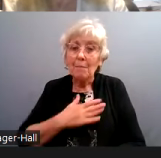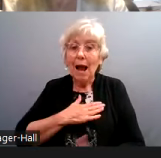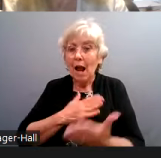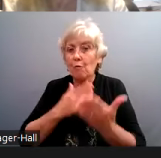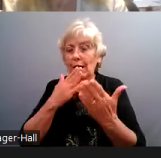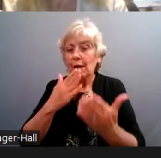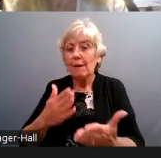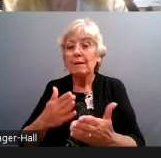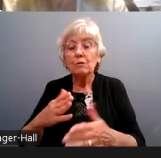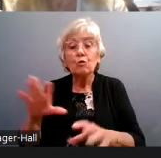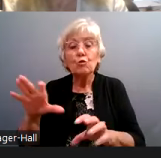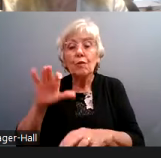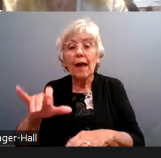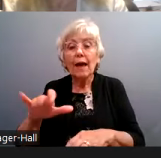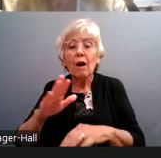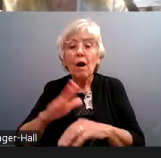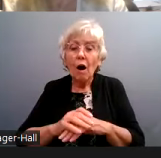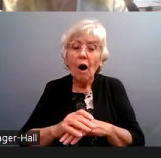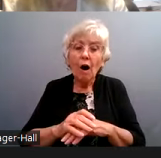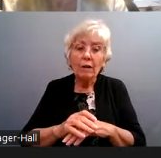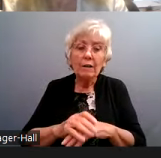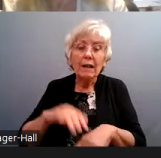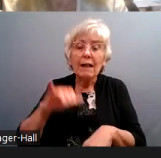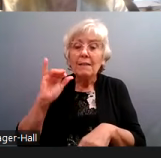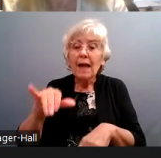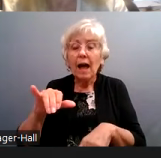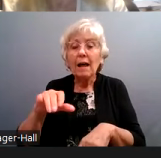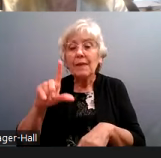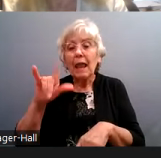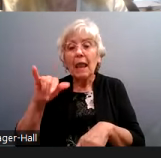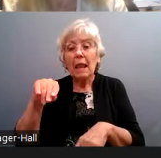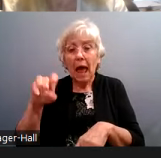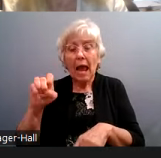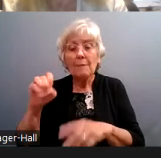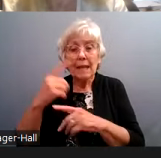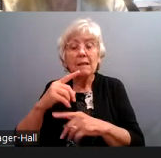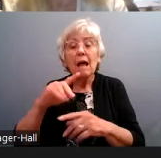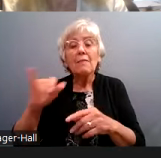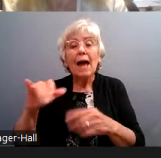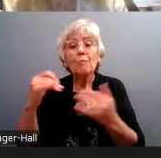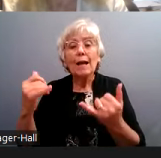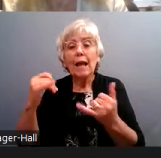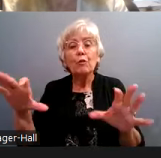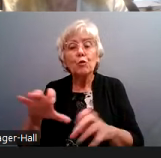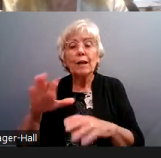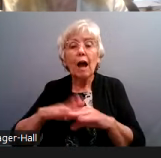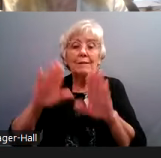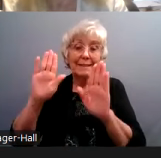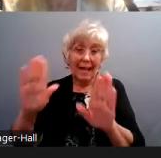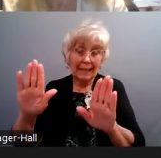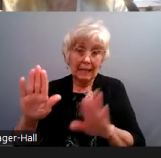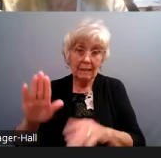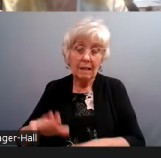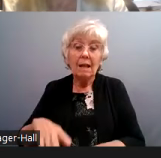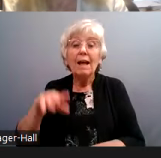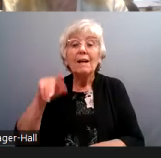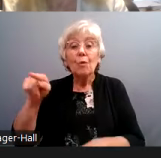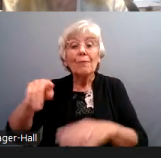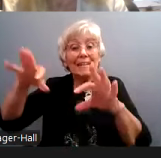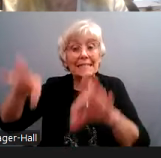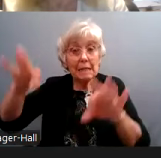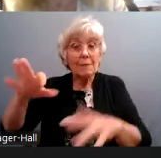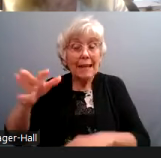on our lime dip days. And so right now they're doing it on Sundays. So that way, when they dip the cats,